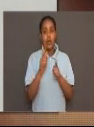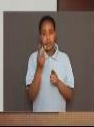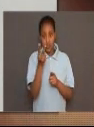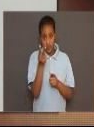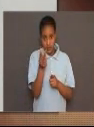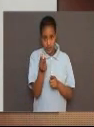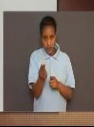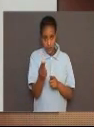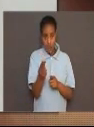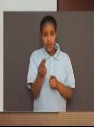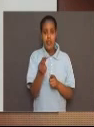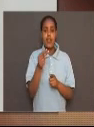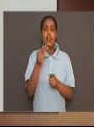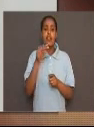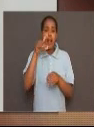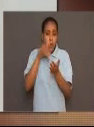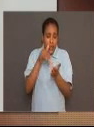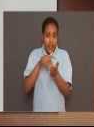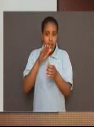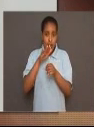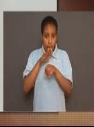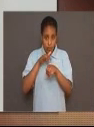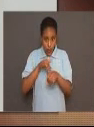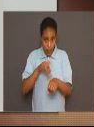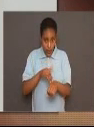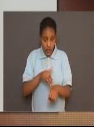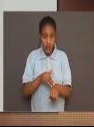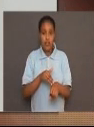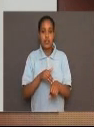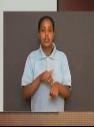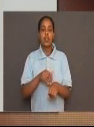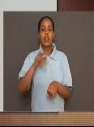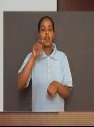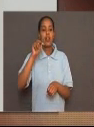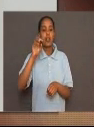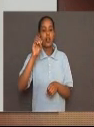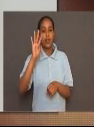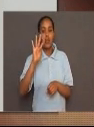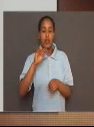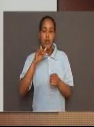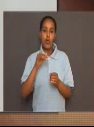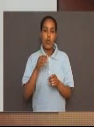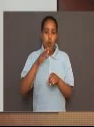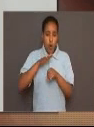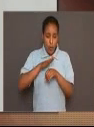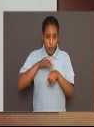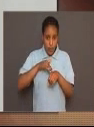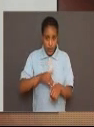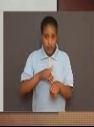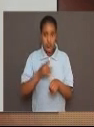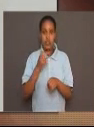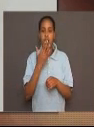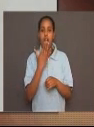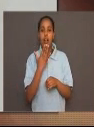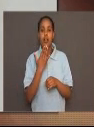is rapidly compressed, the nitrogen dioxide molecules compress, and the color